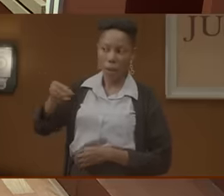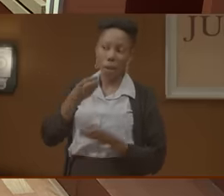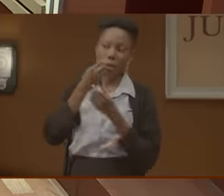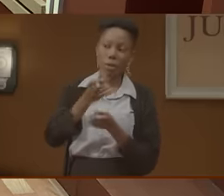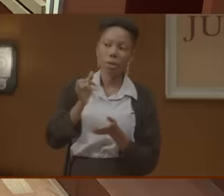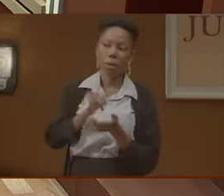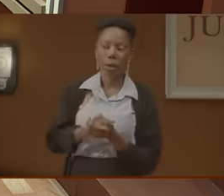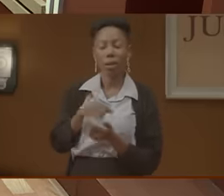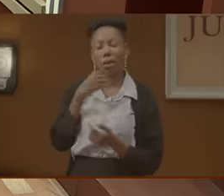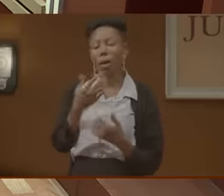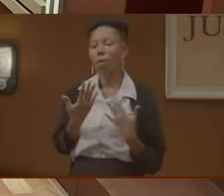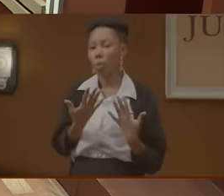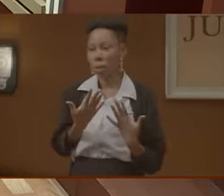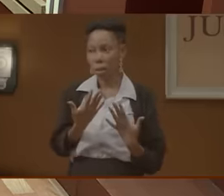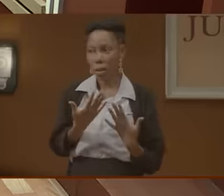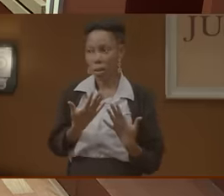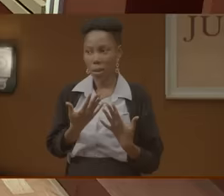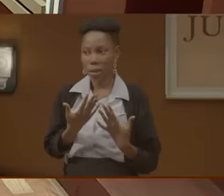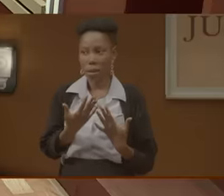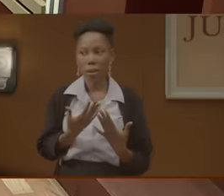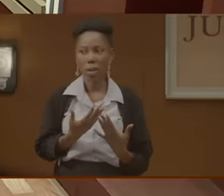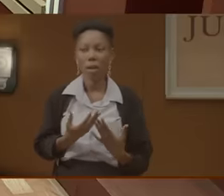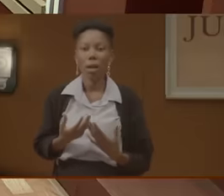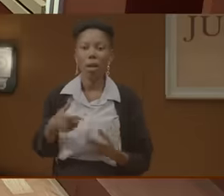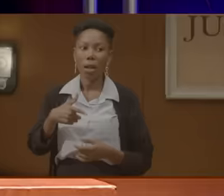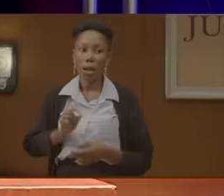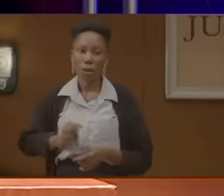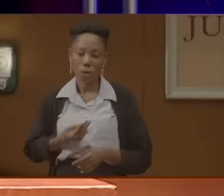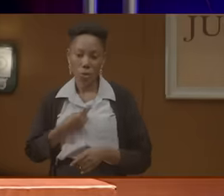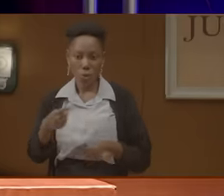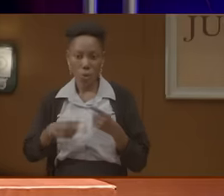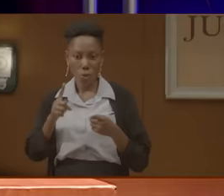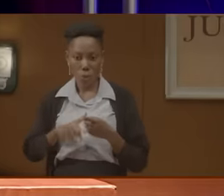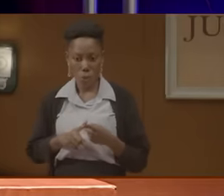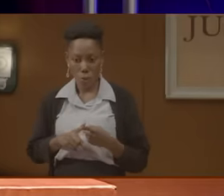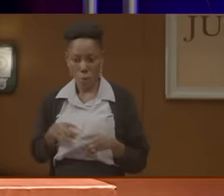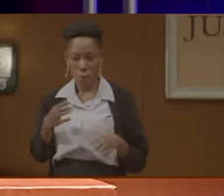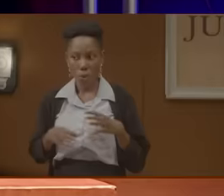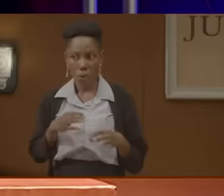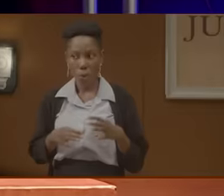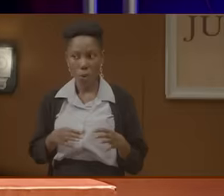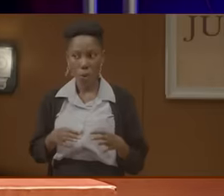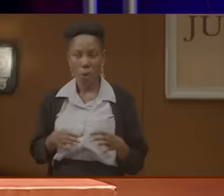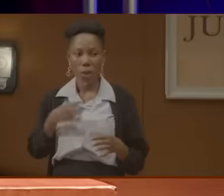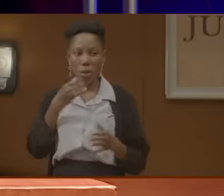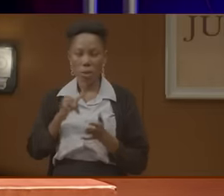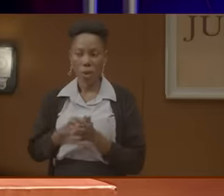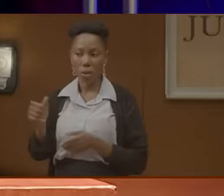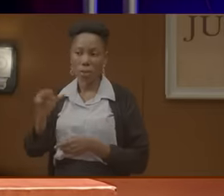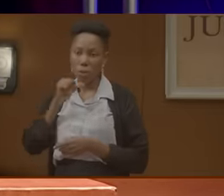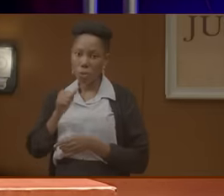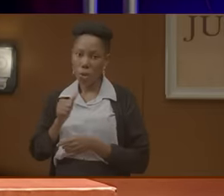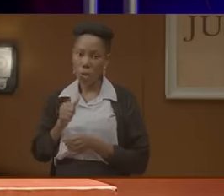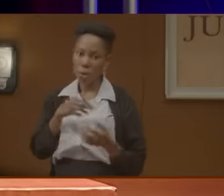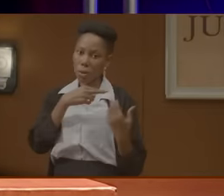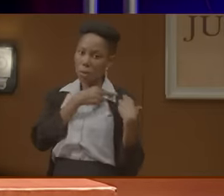say, hold on first. Let go to the court because you have sent a message that I'm not responsible